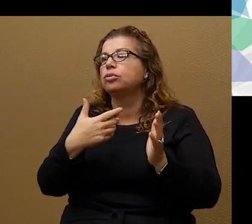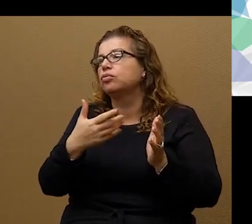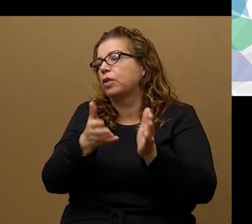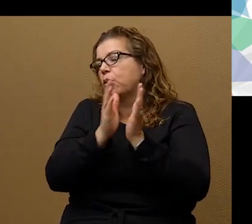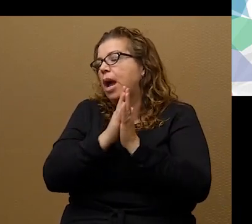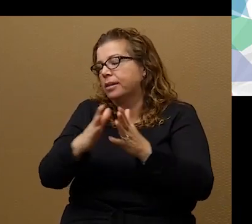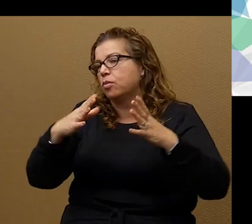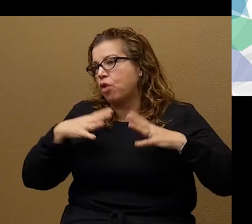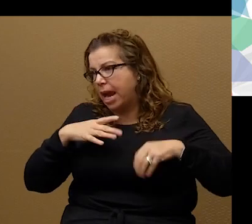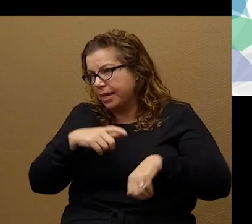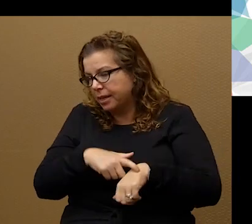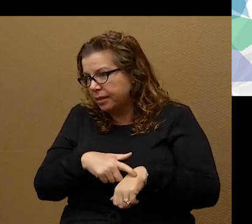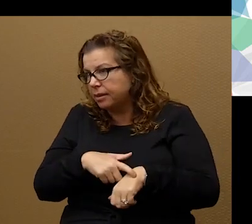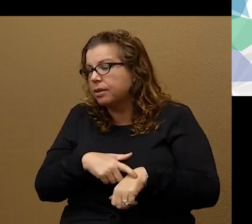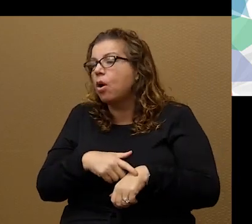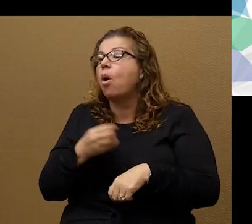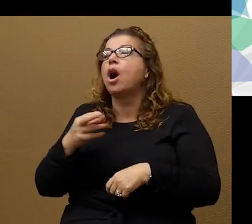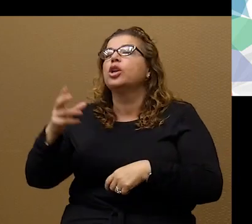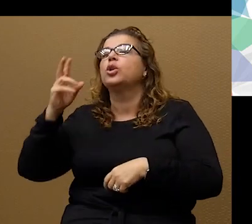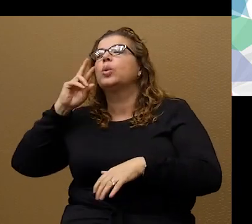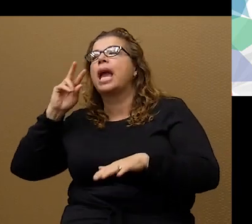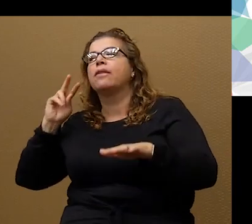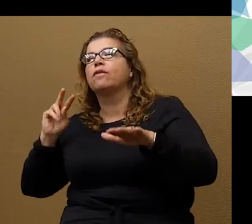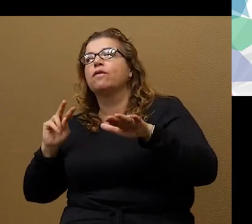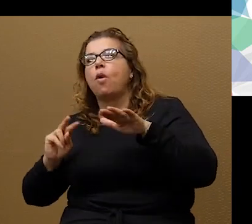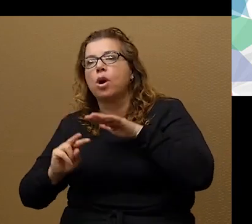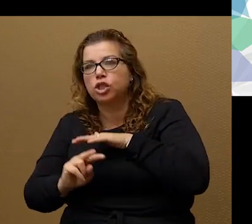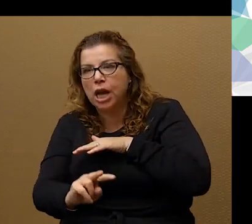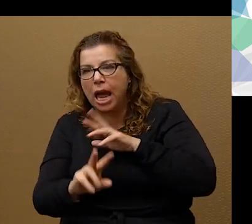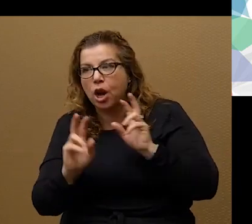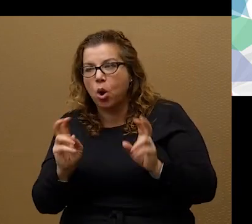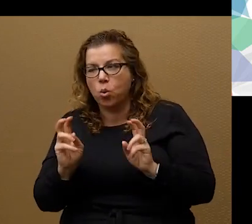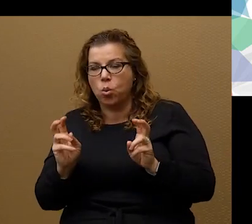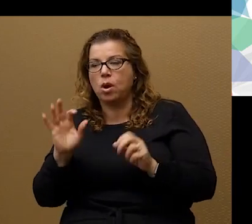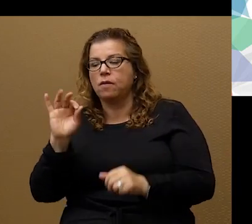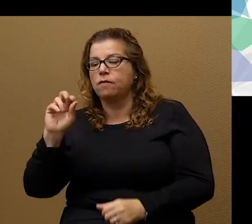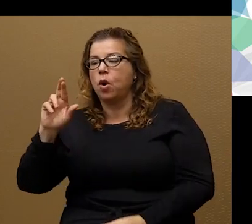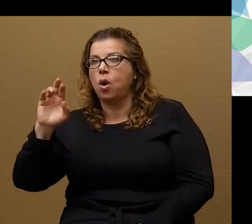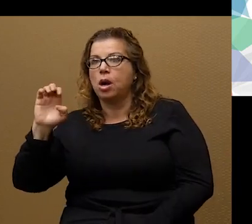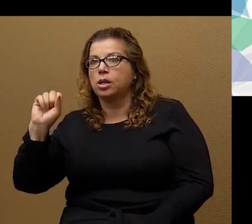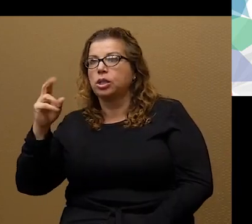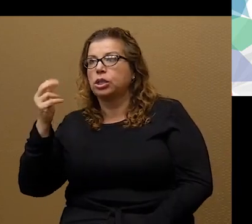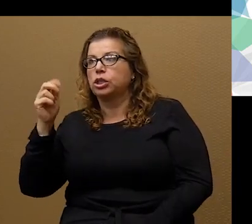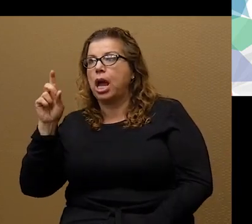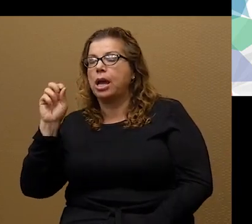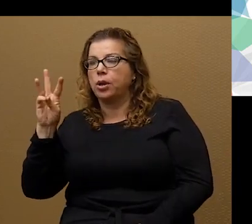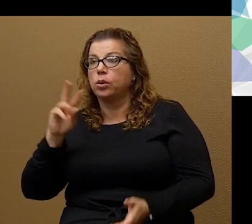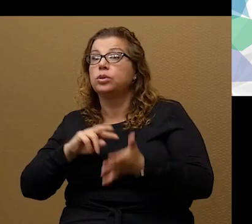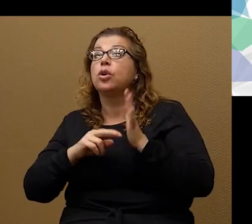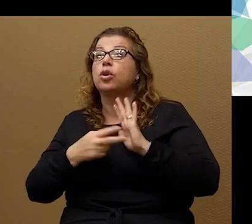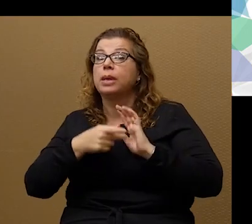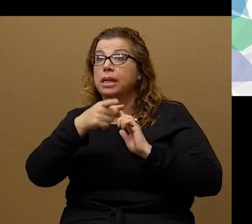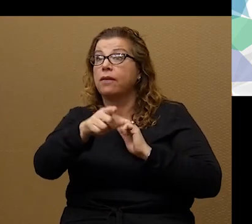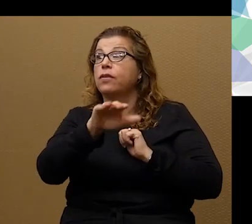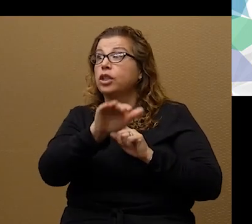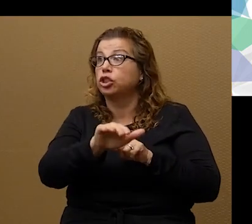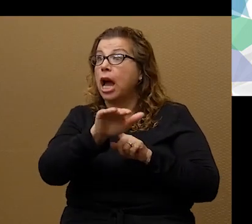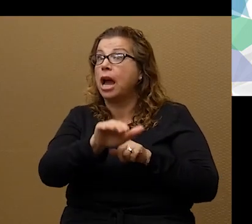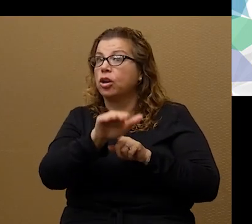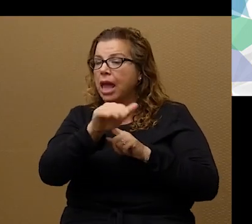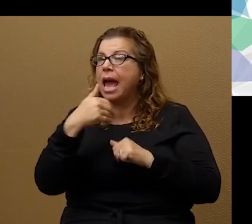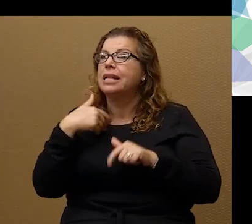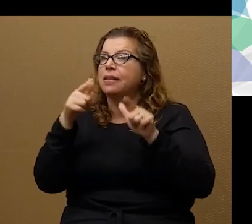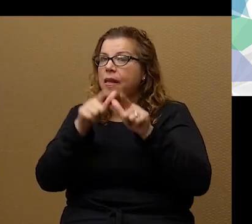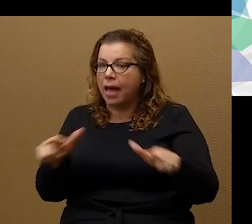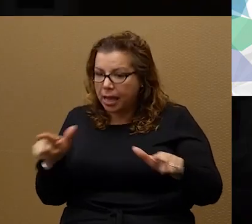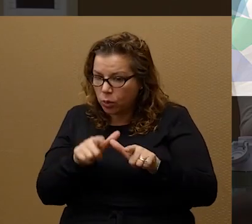then you could foreshadow. So you could talk, if a child is able and has the language, you could talk them through, okay,